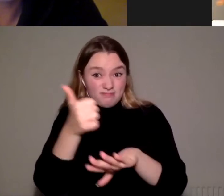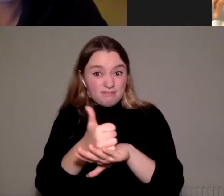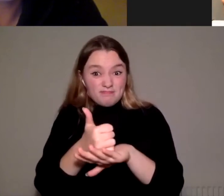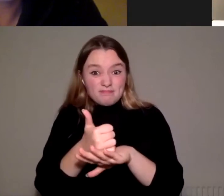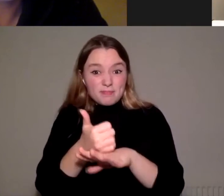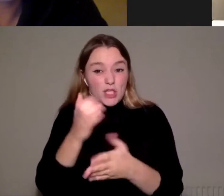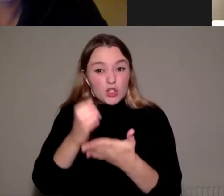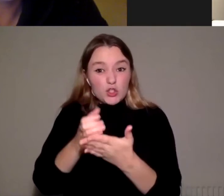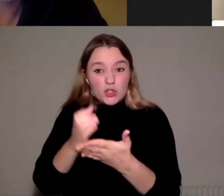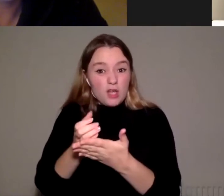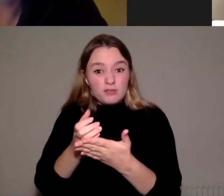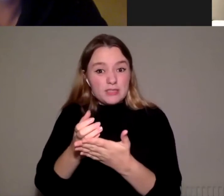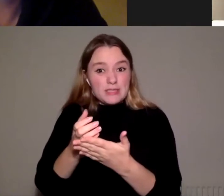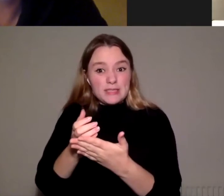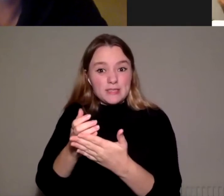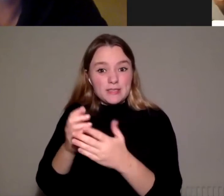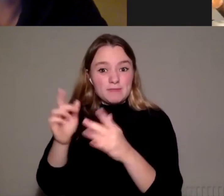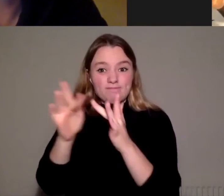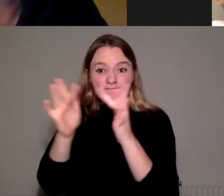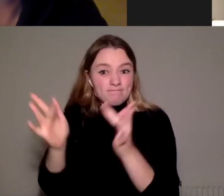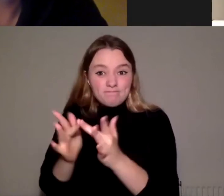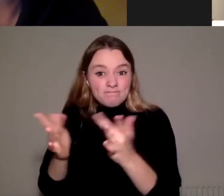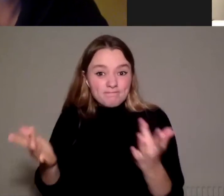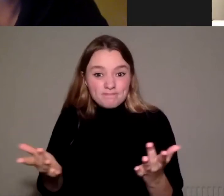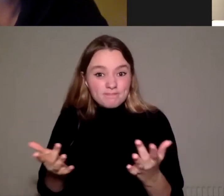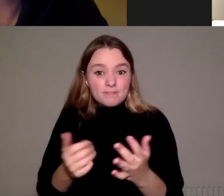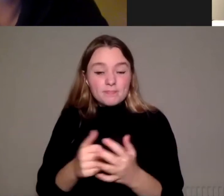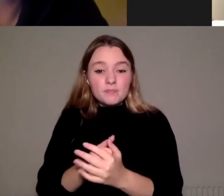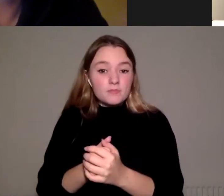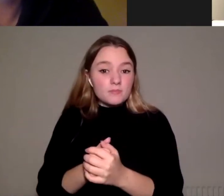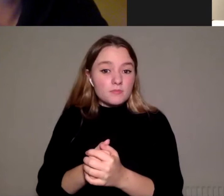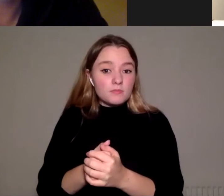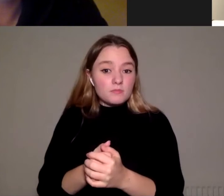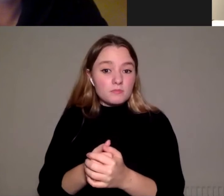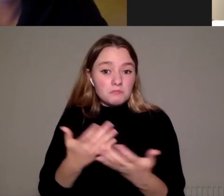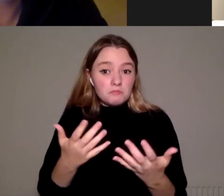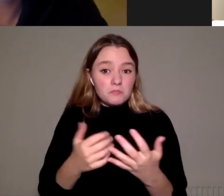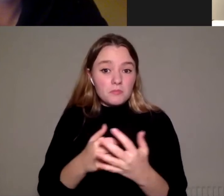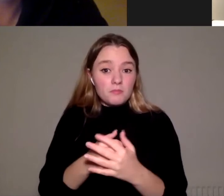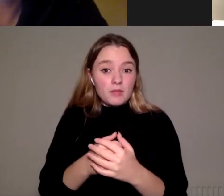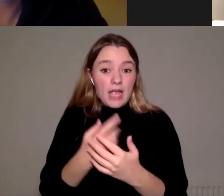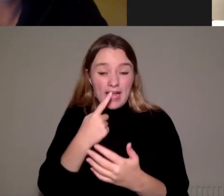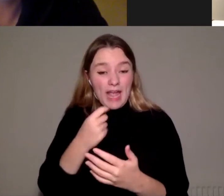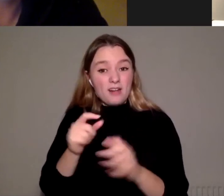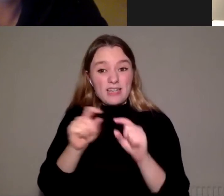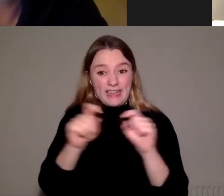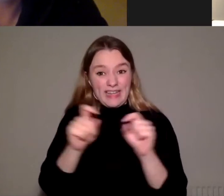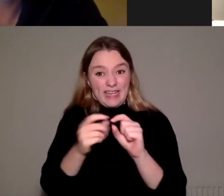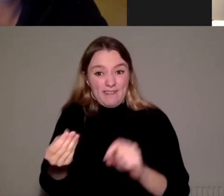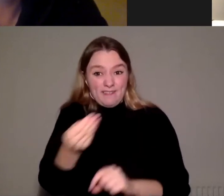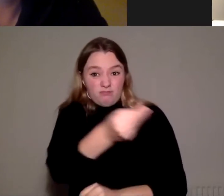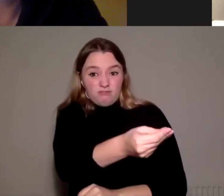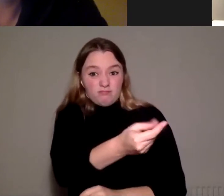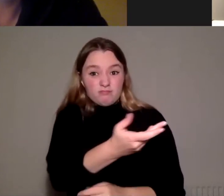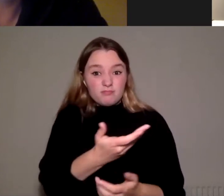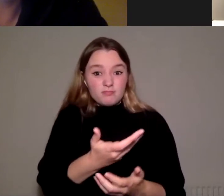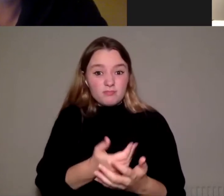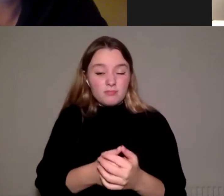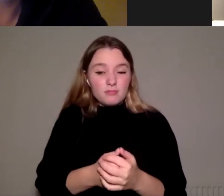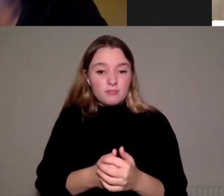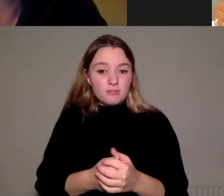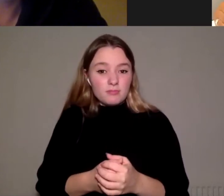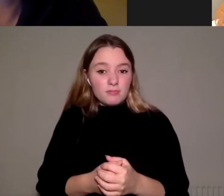charity is a bit a longer process. So I could set that up and then pass on the link, just because I want to